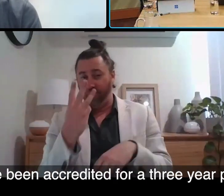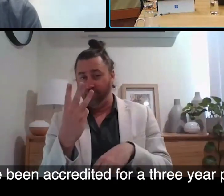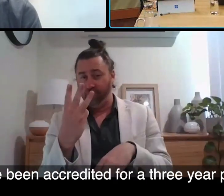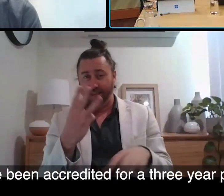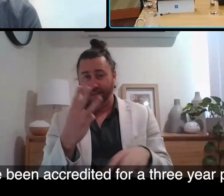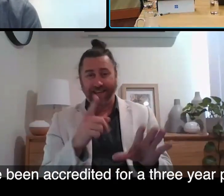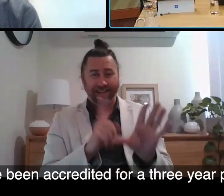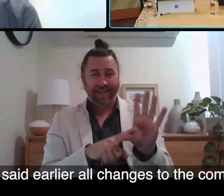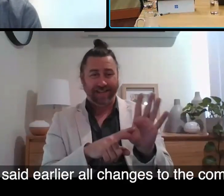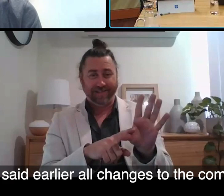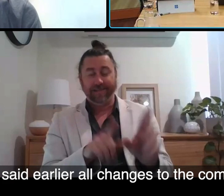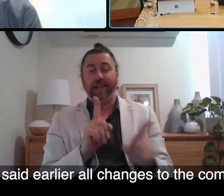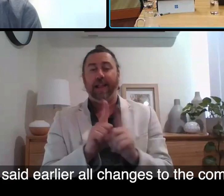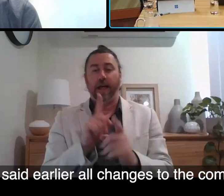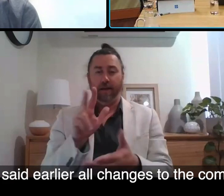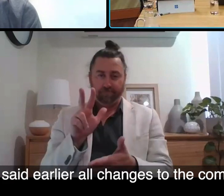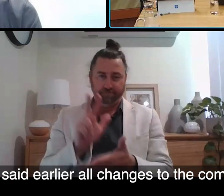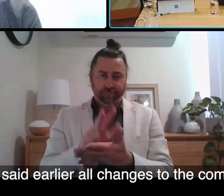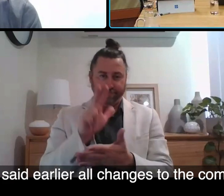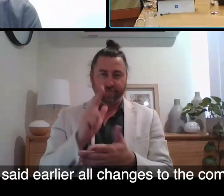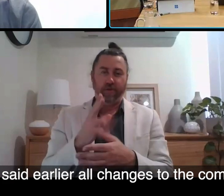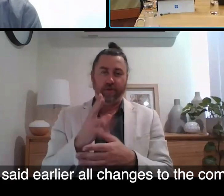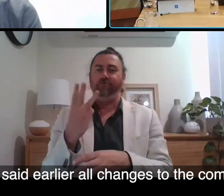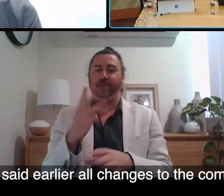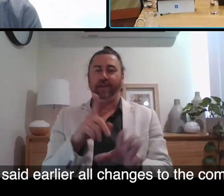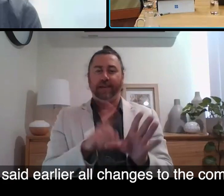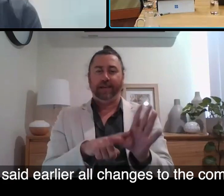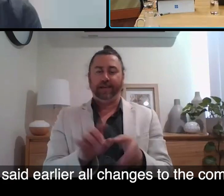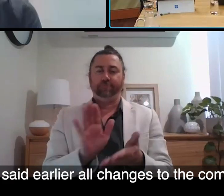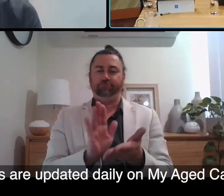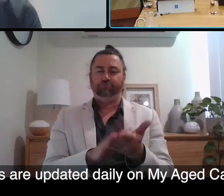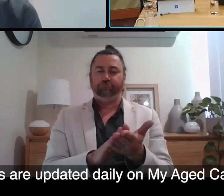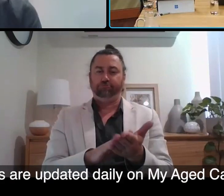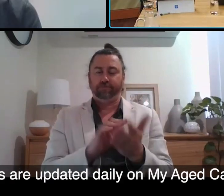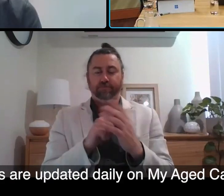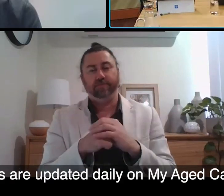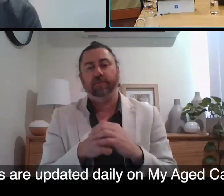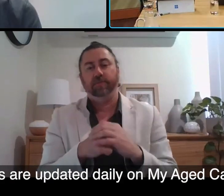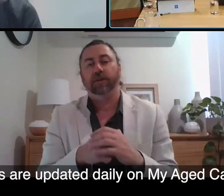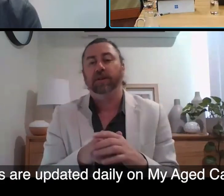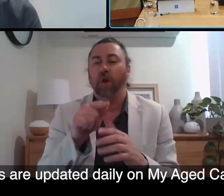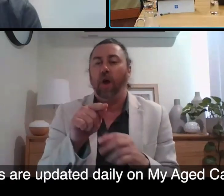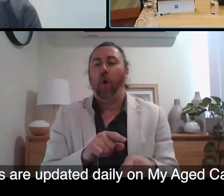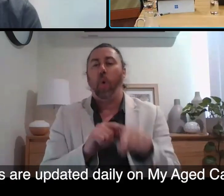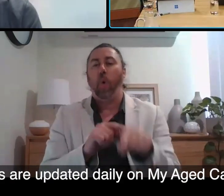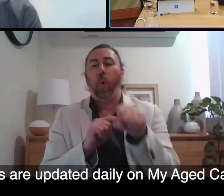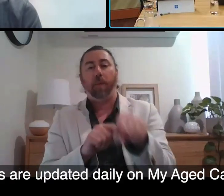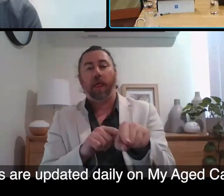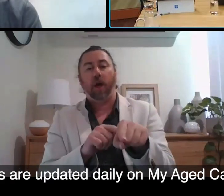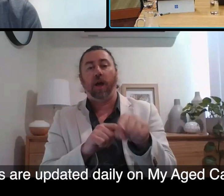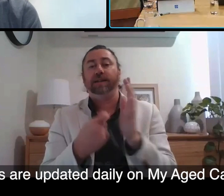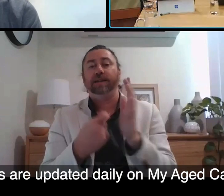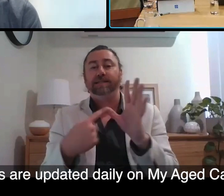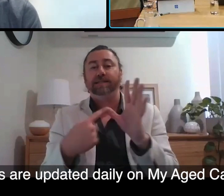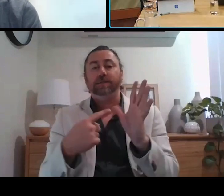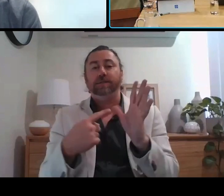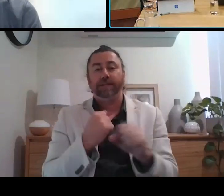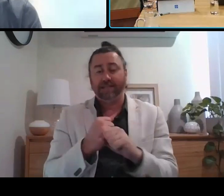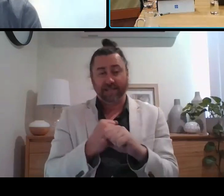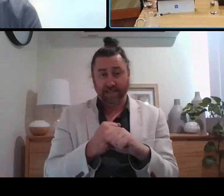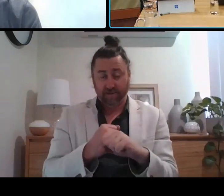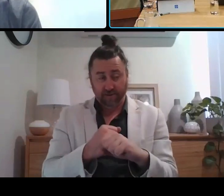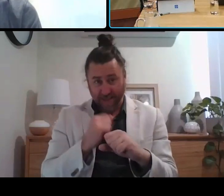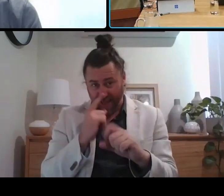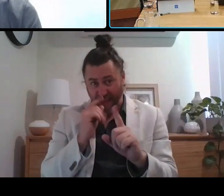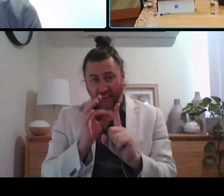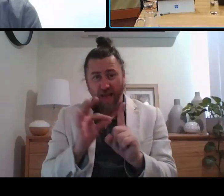period. As Emma said earlier, all changes to the compliance ratings are updated daily on My Aged Care.